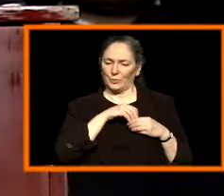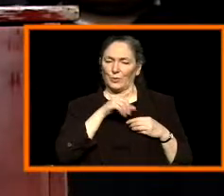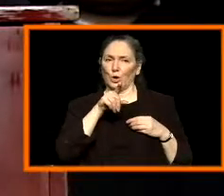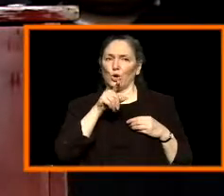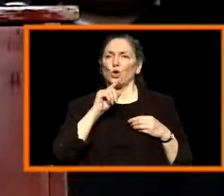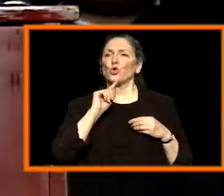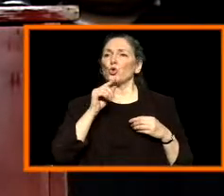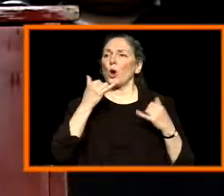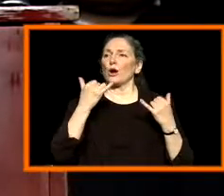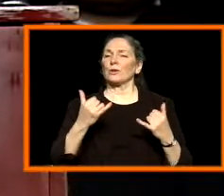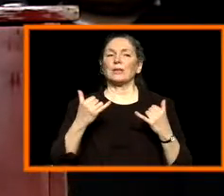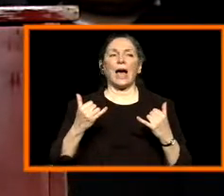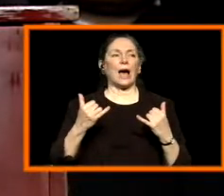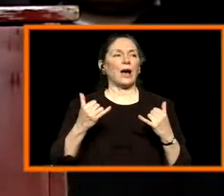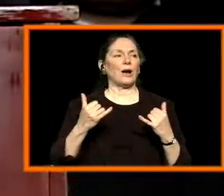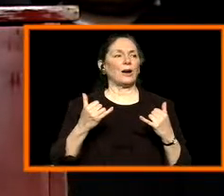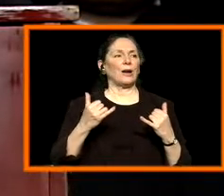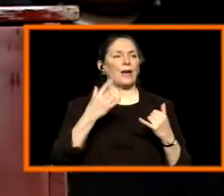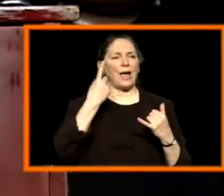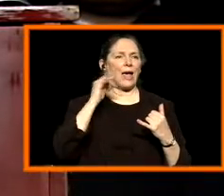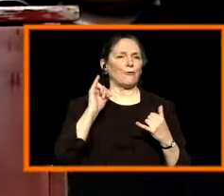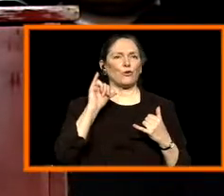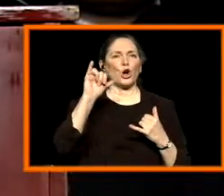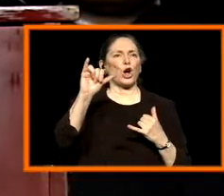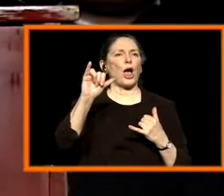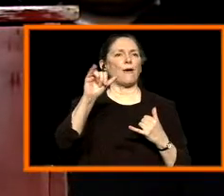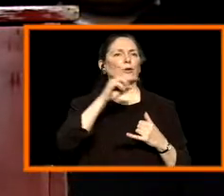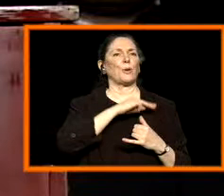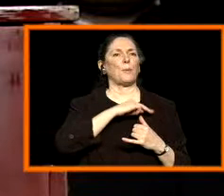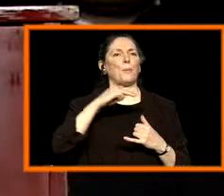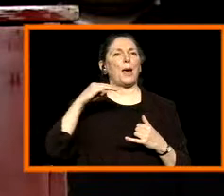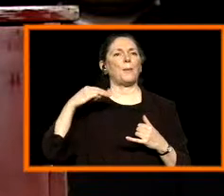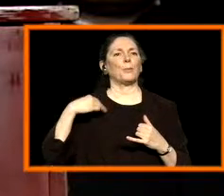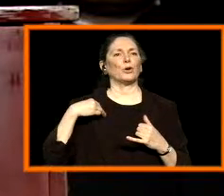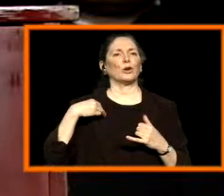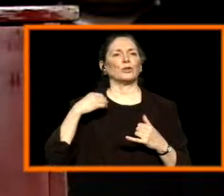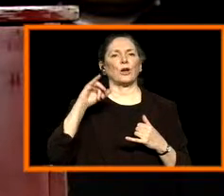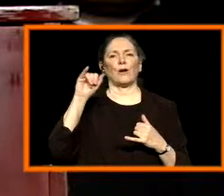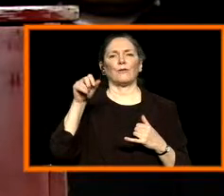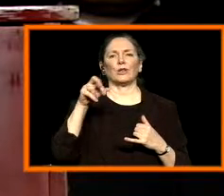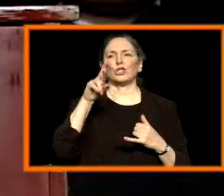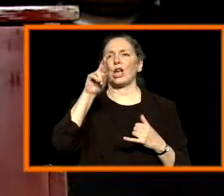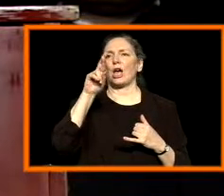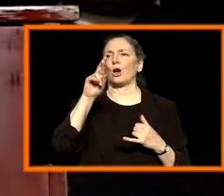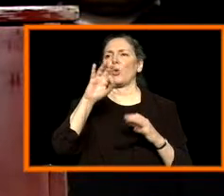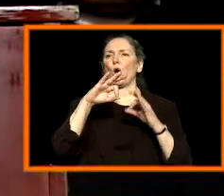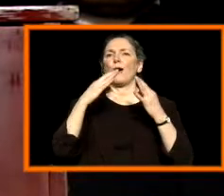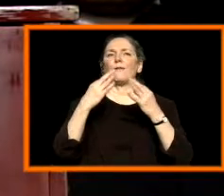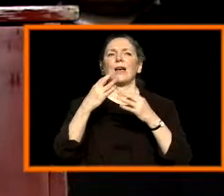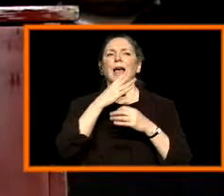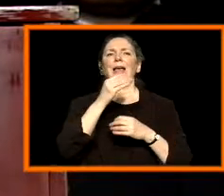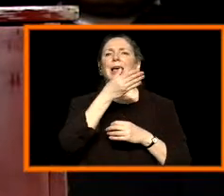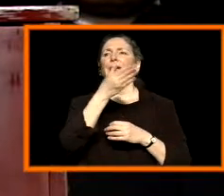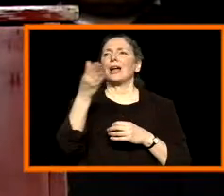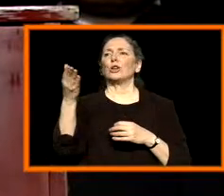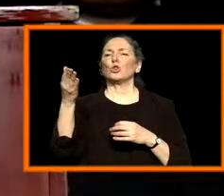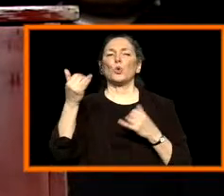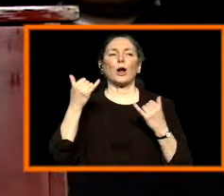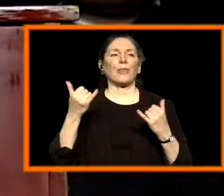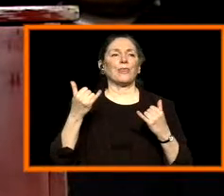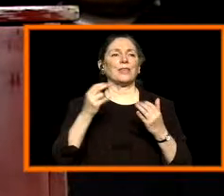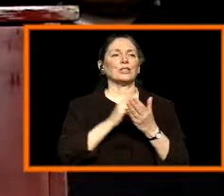are now and forever members of the Jaguar family, and you are